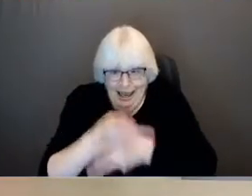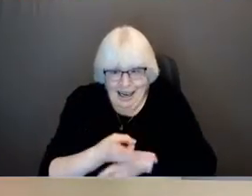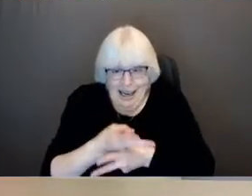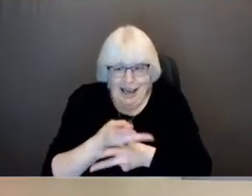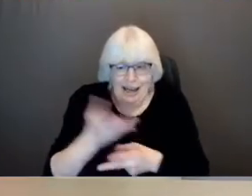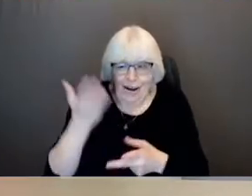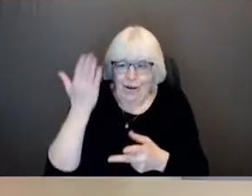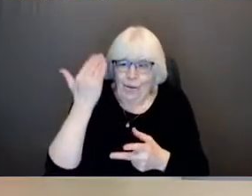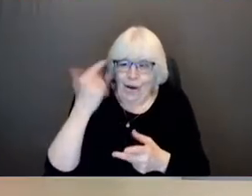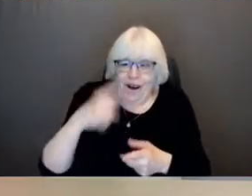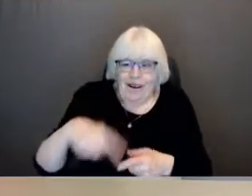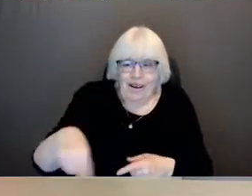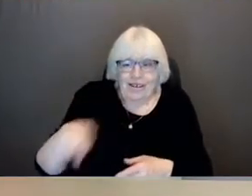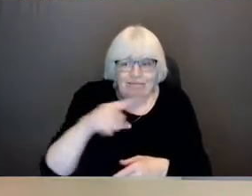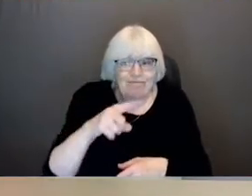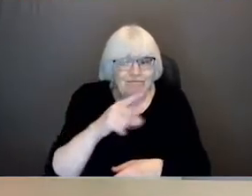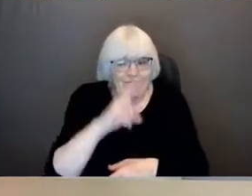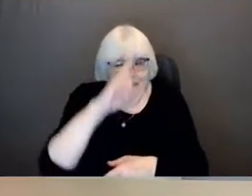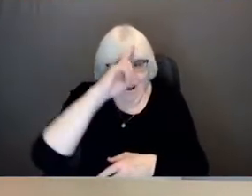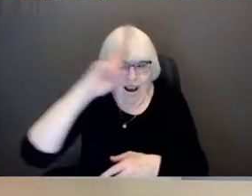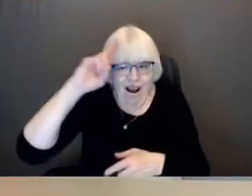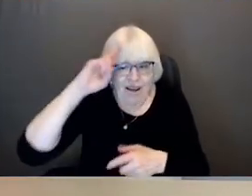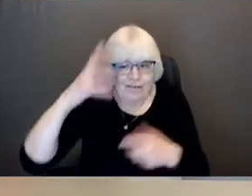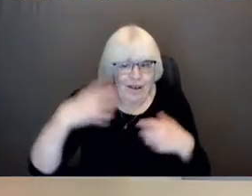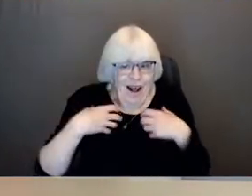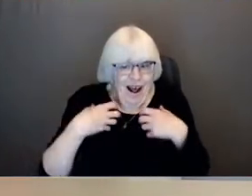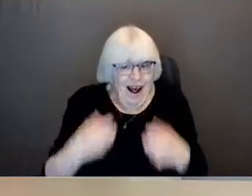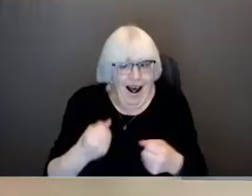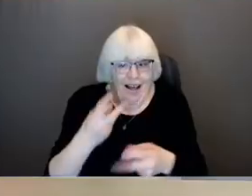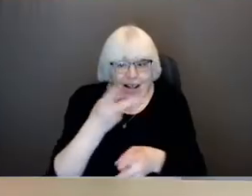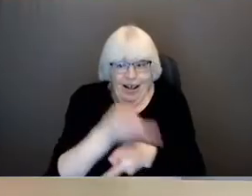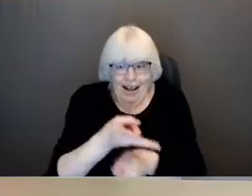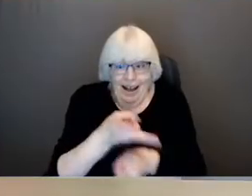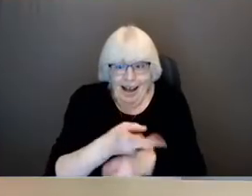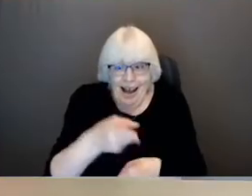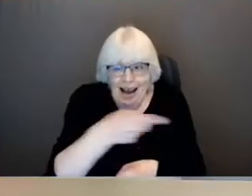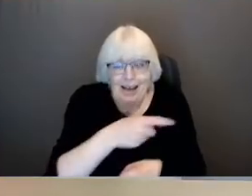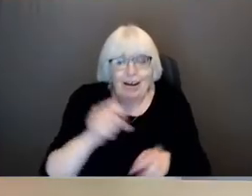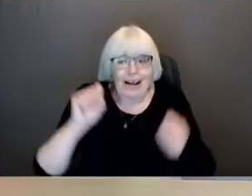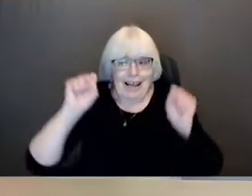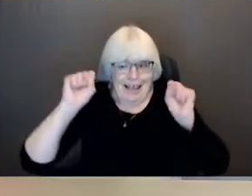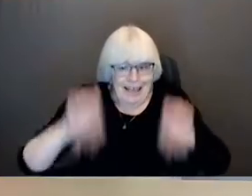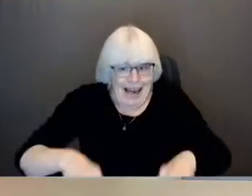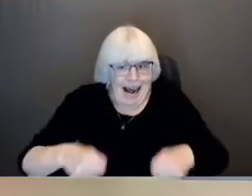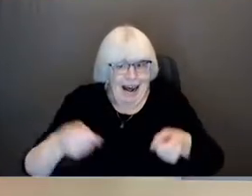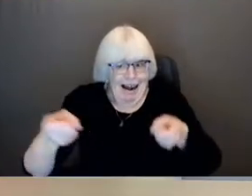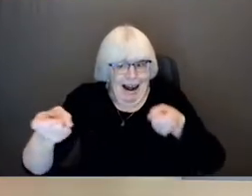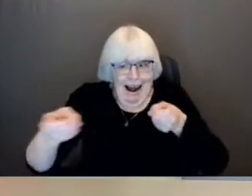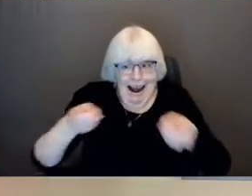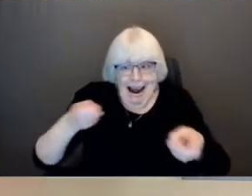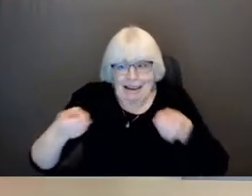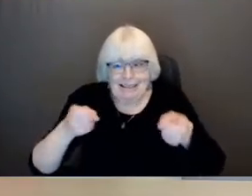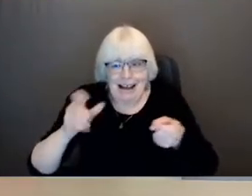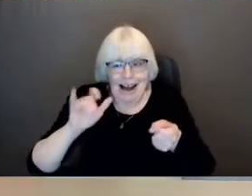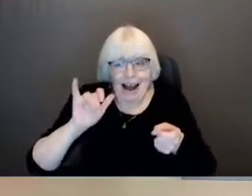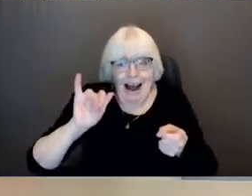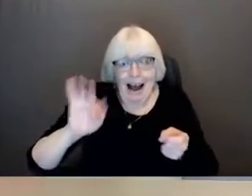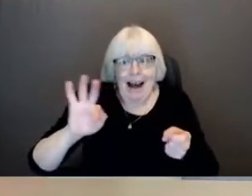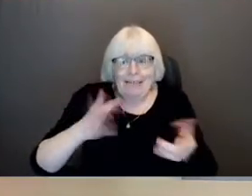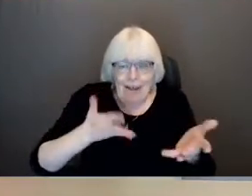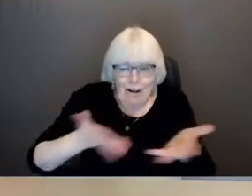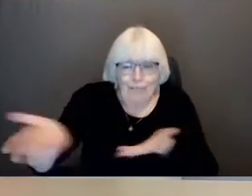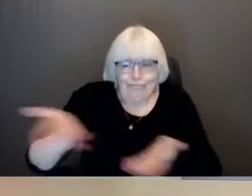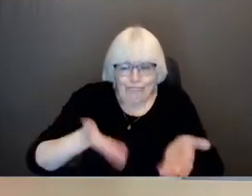within our health system. So we've been watching that. So I do think we